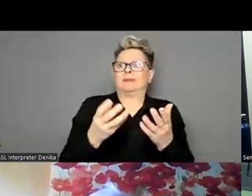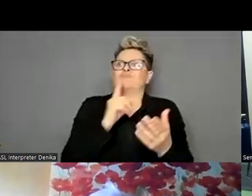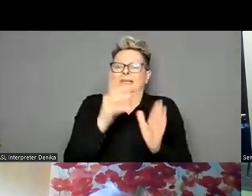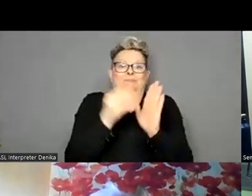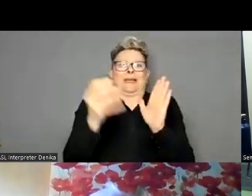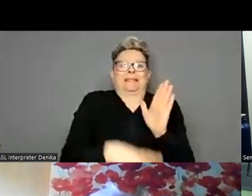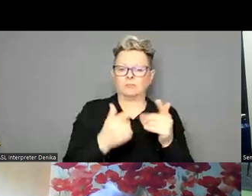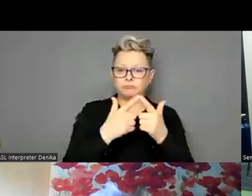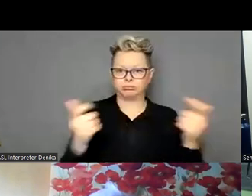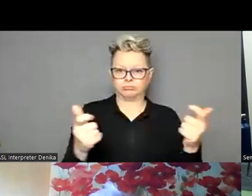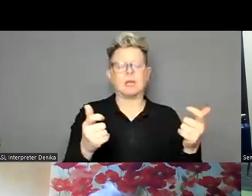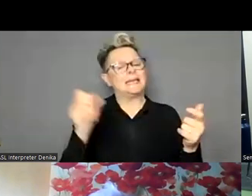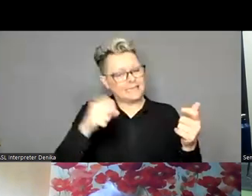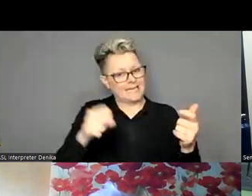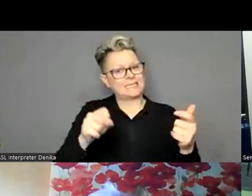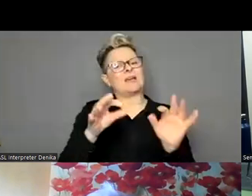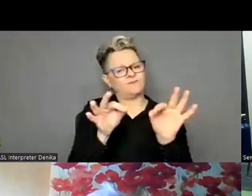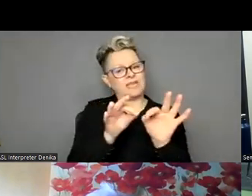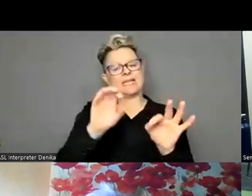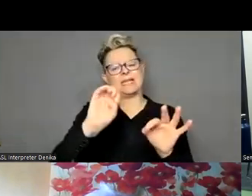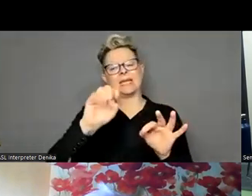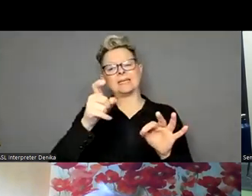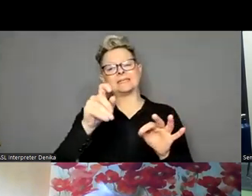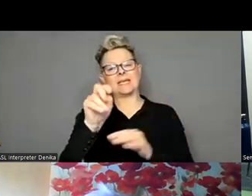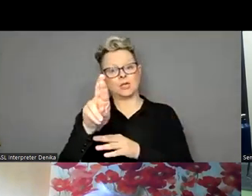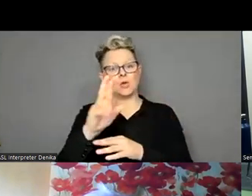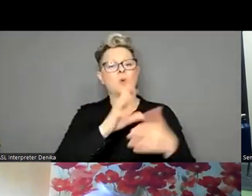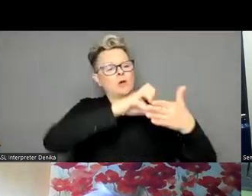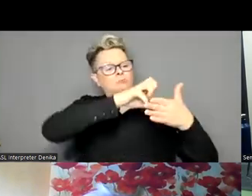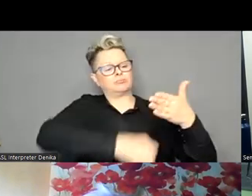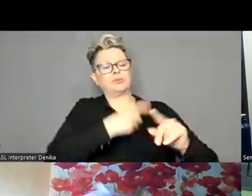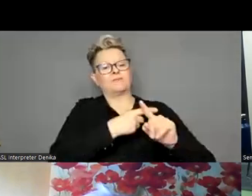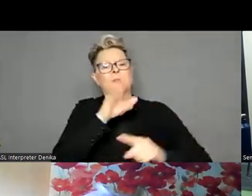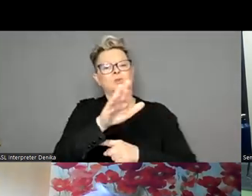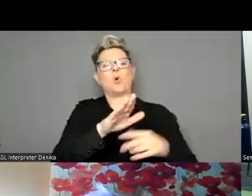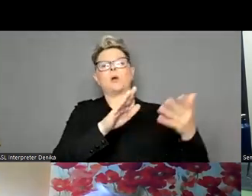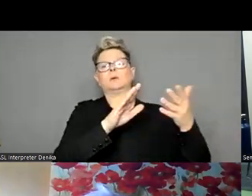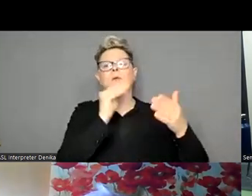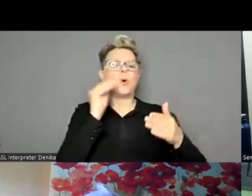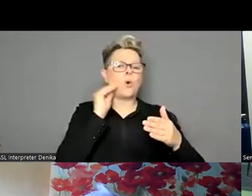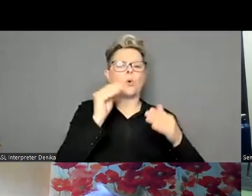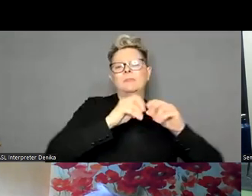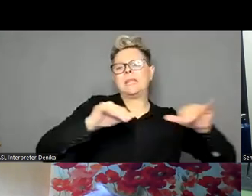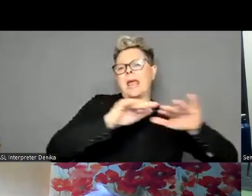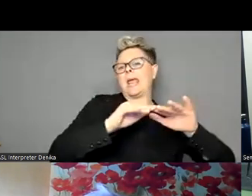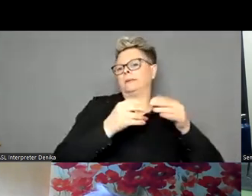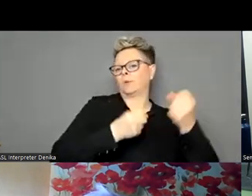yes, there is a fee that the executor can claim, and that comes out of your estate before the gifts are distributed. Okay.